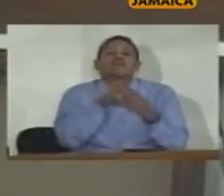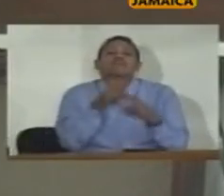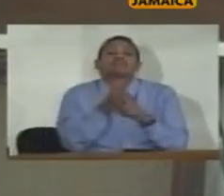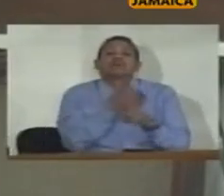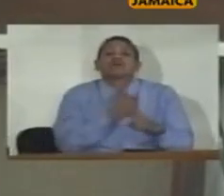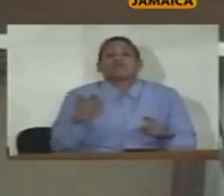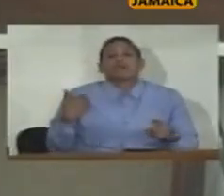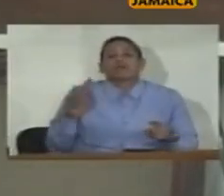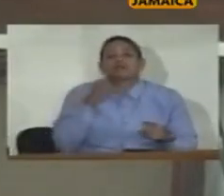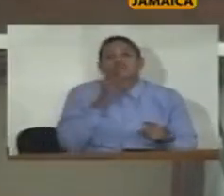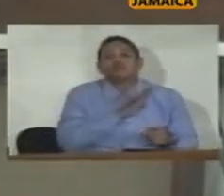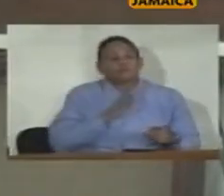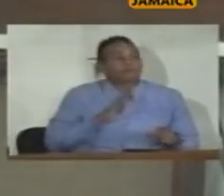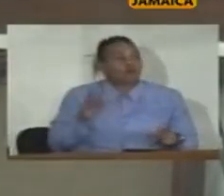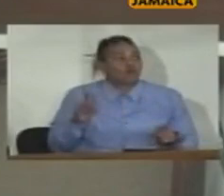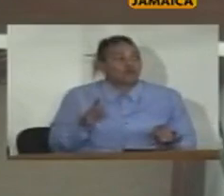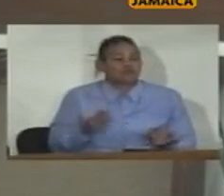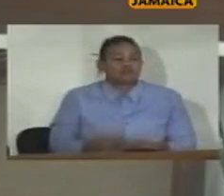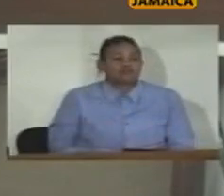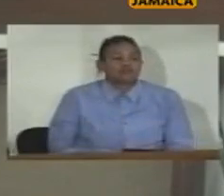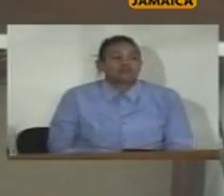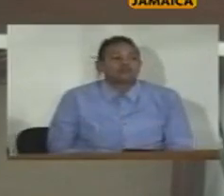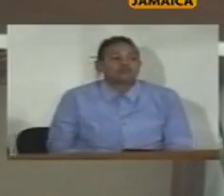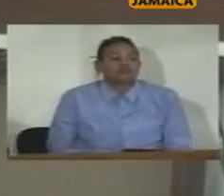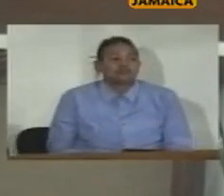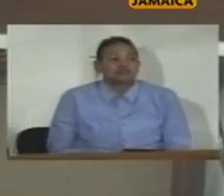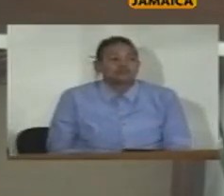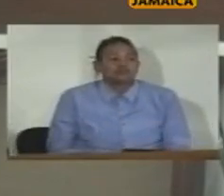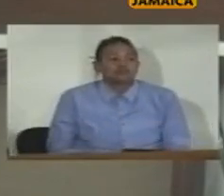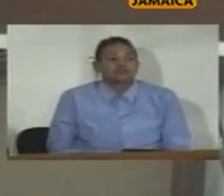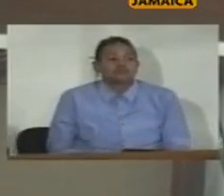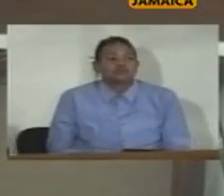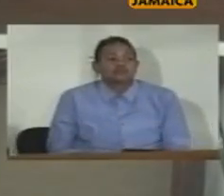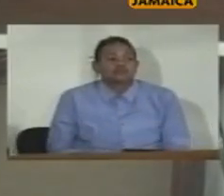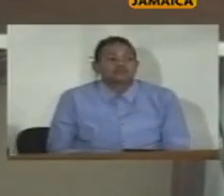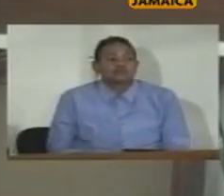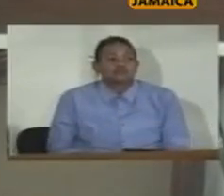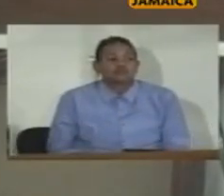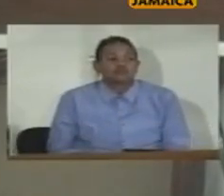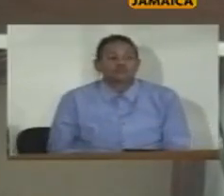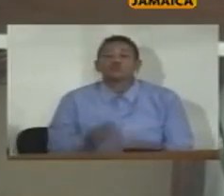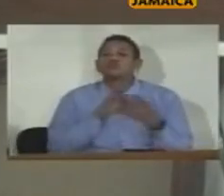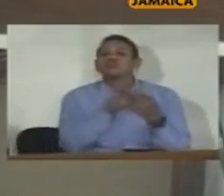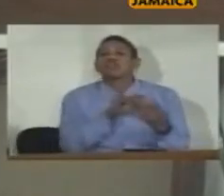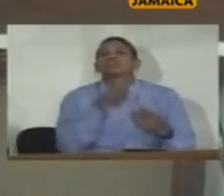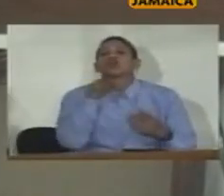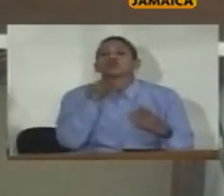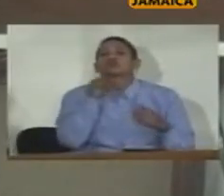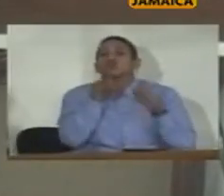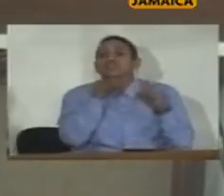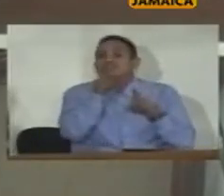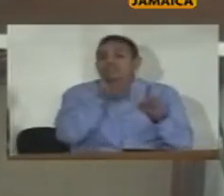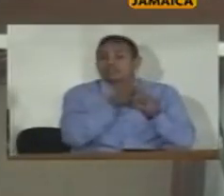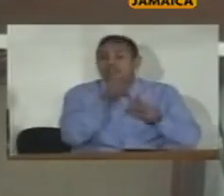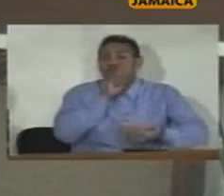members of the board. Minister, with respect to this question, are you